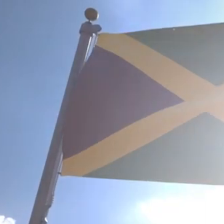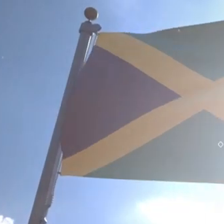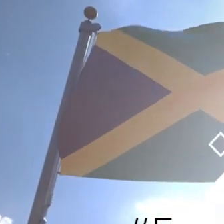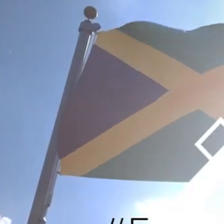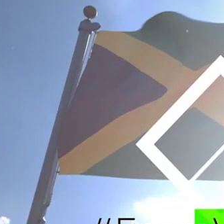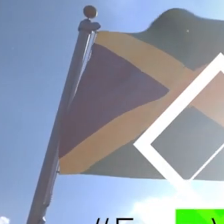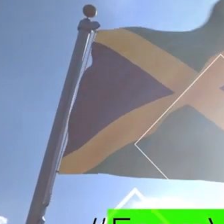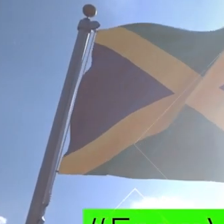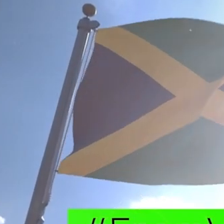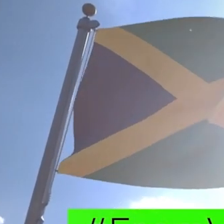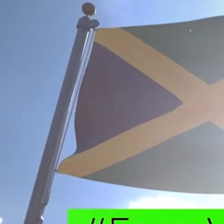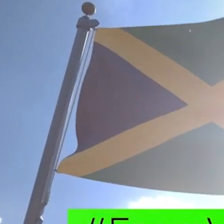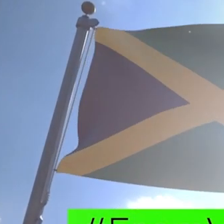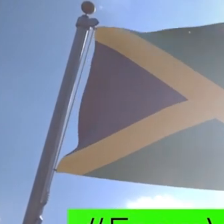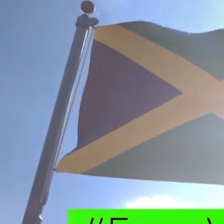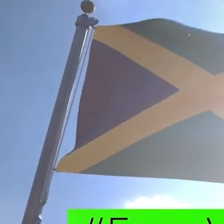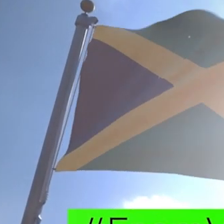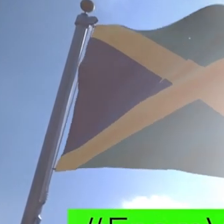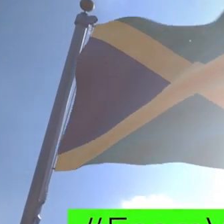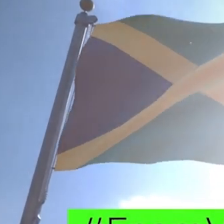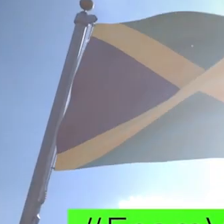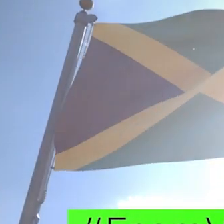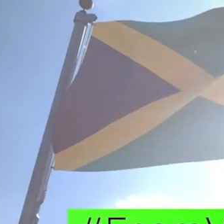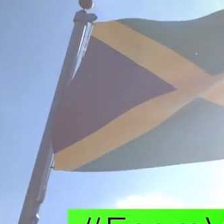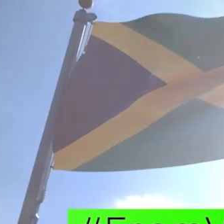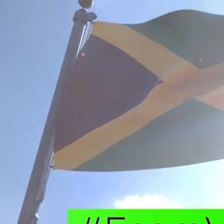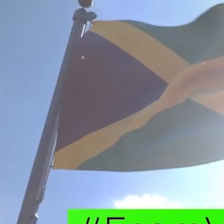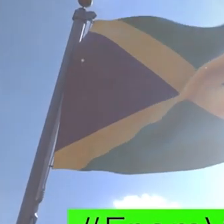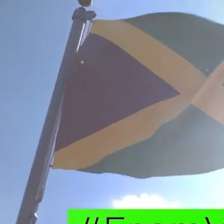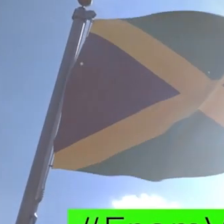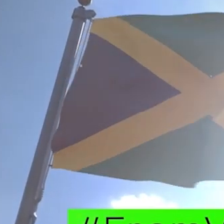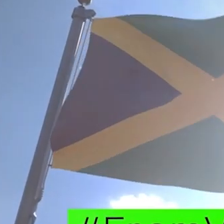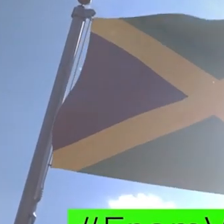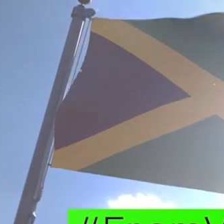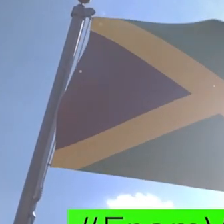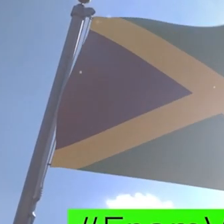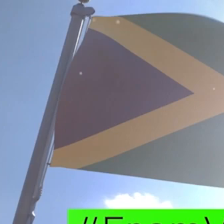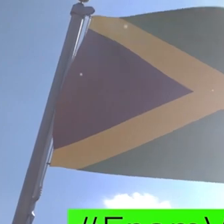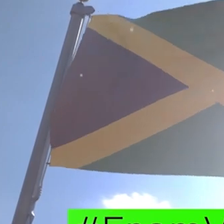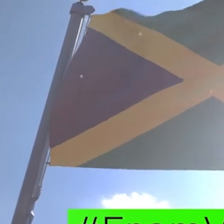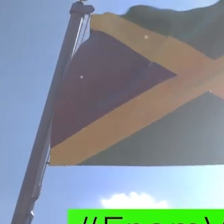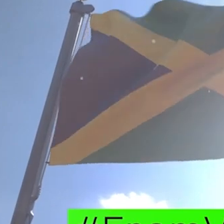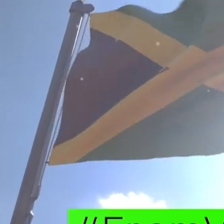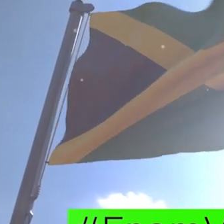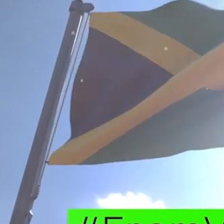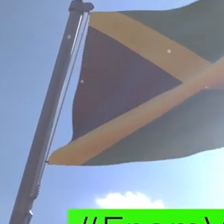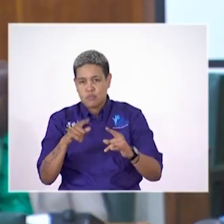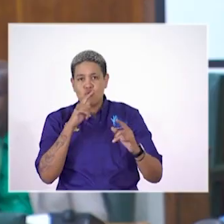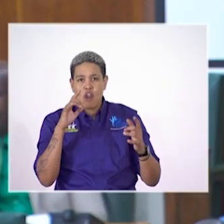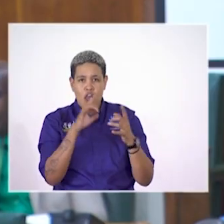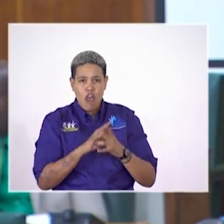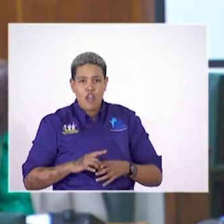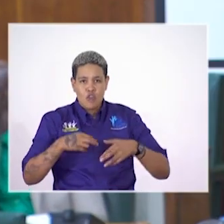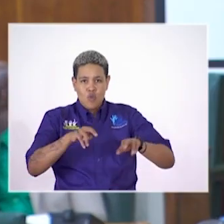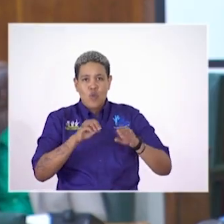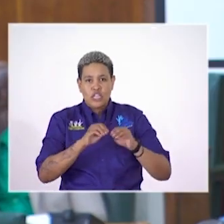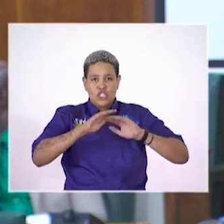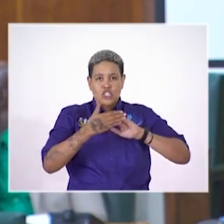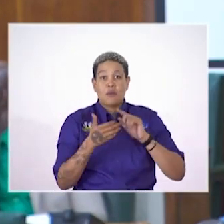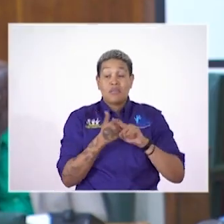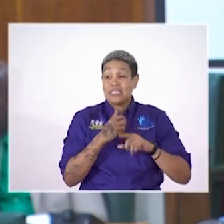The following is an excerpt from the 2023-2024 budget presentation by Prime Minister the Most Honourable Andrew Holness.